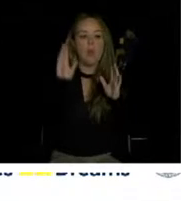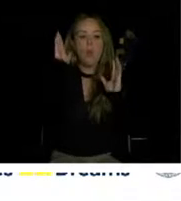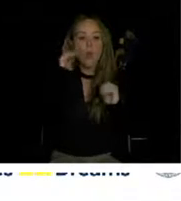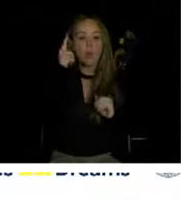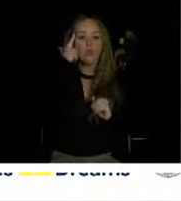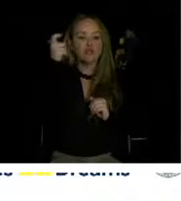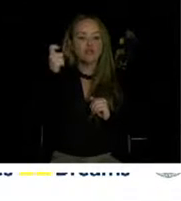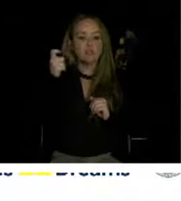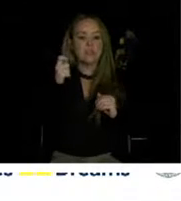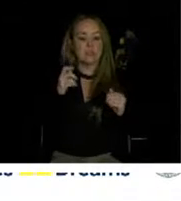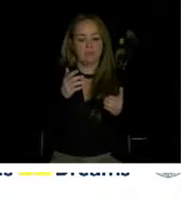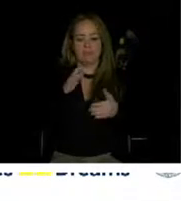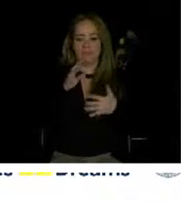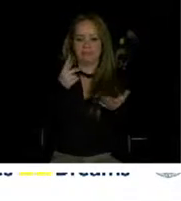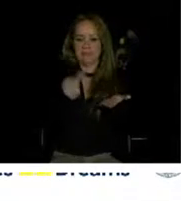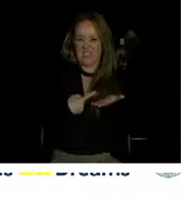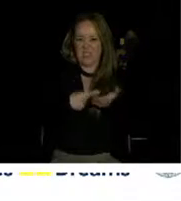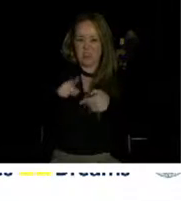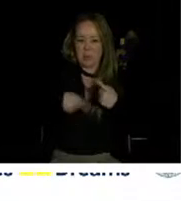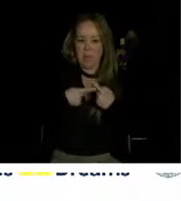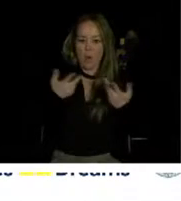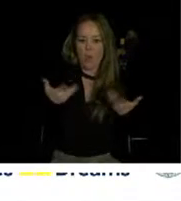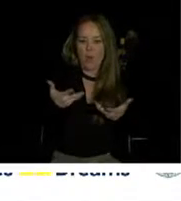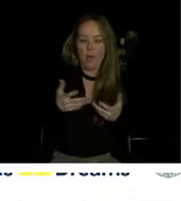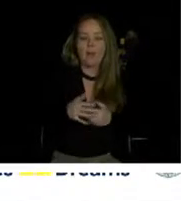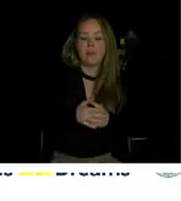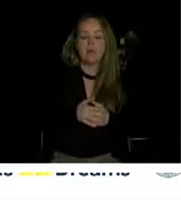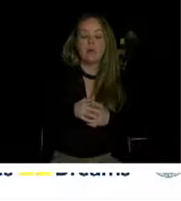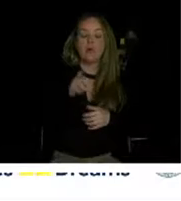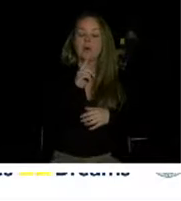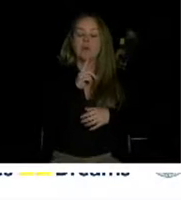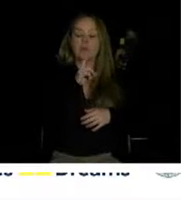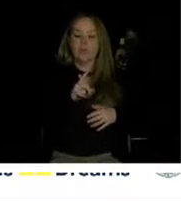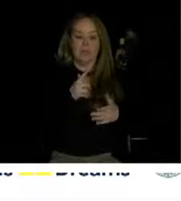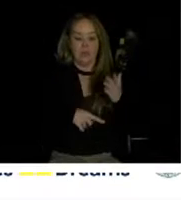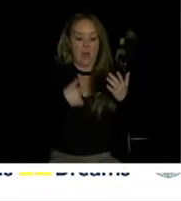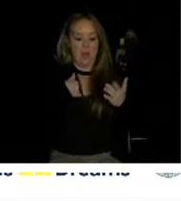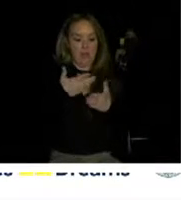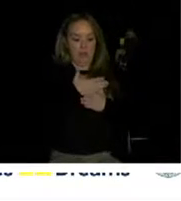framework about? All right, well, really, as I shared with you,